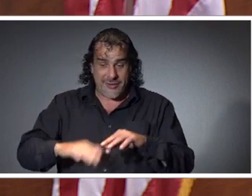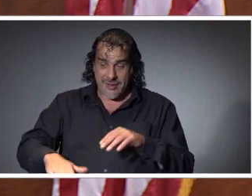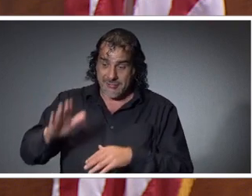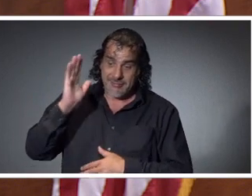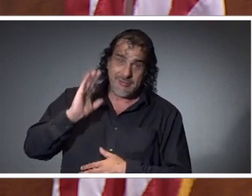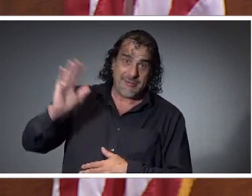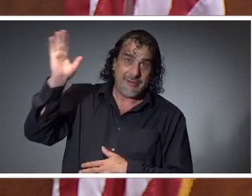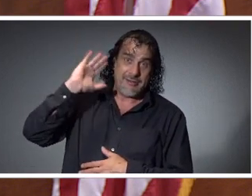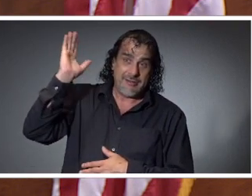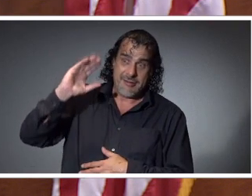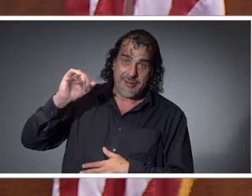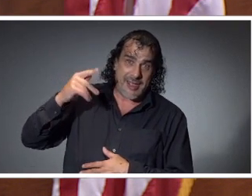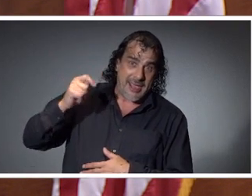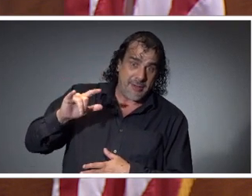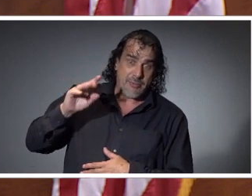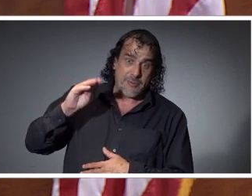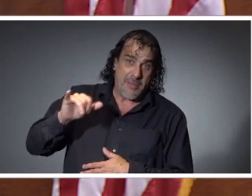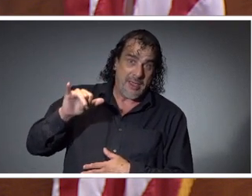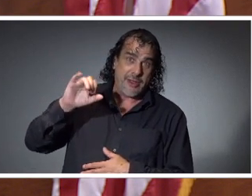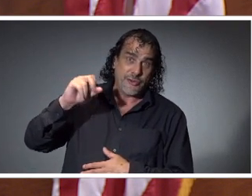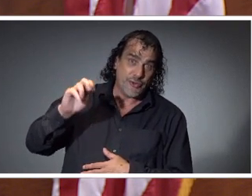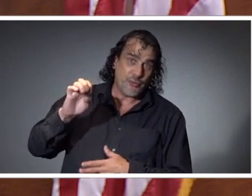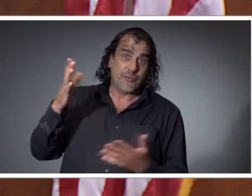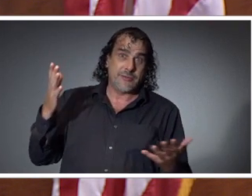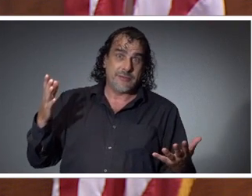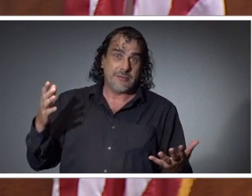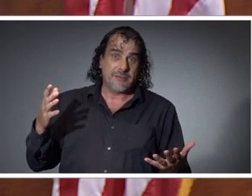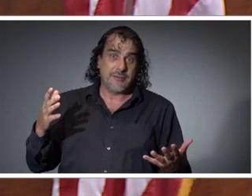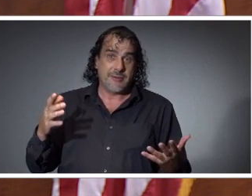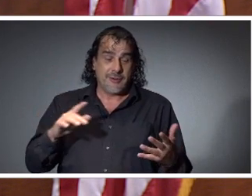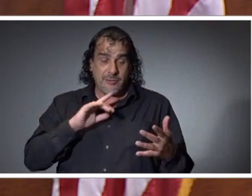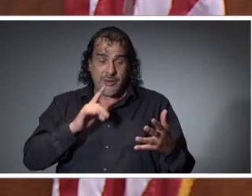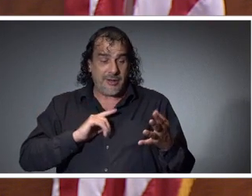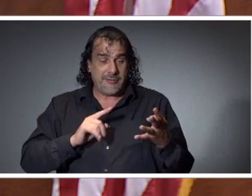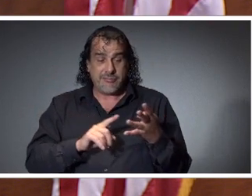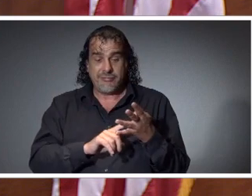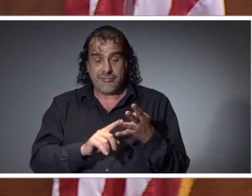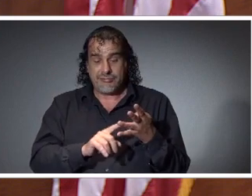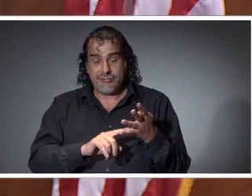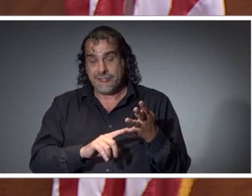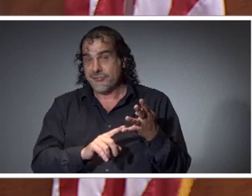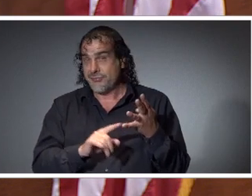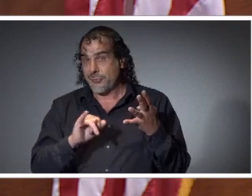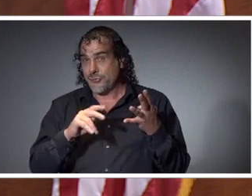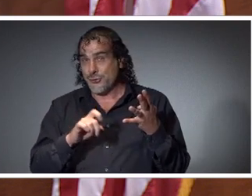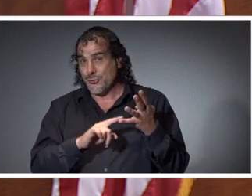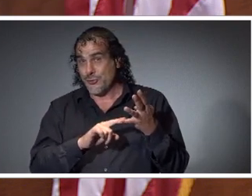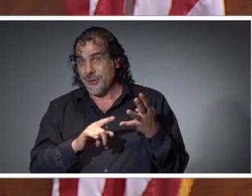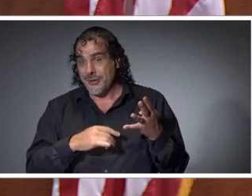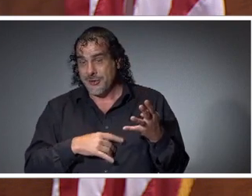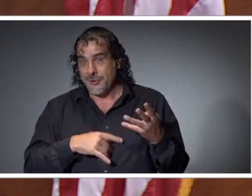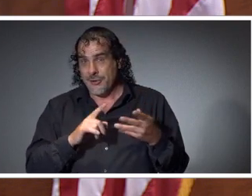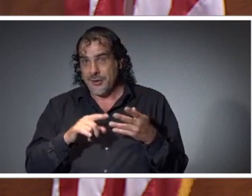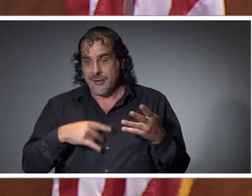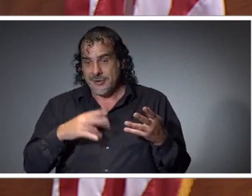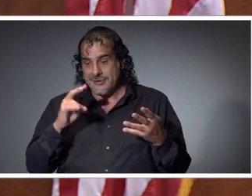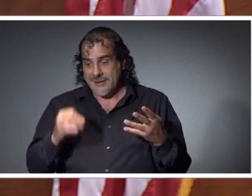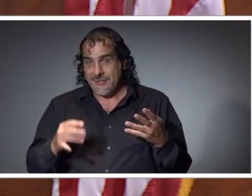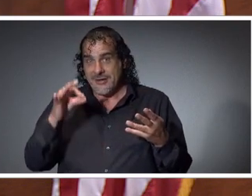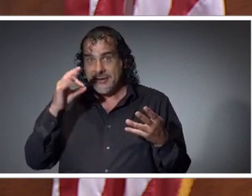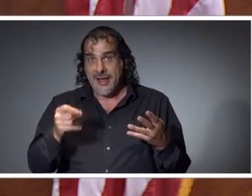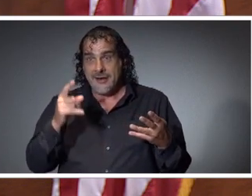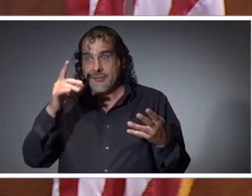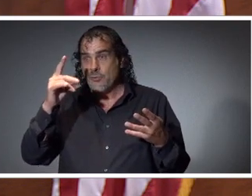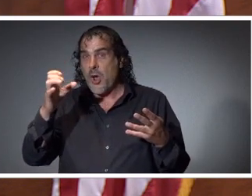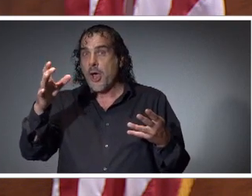in April and May and June, and even in up until late June when we were in that 70 to 90 and maybe tick up